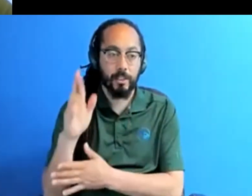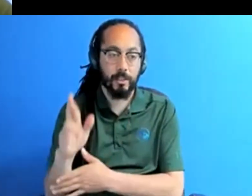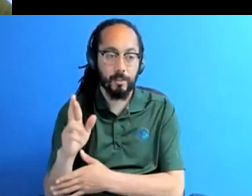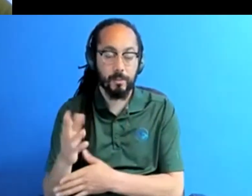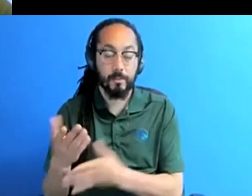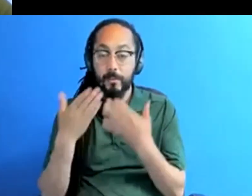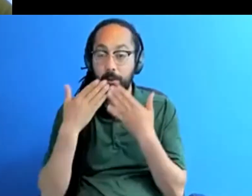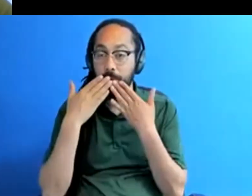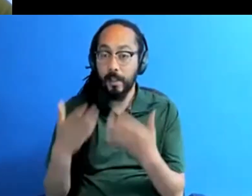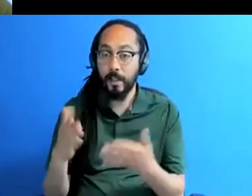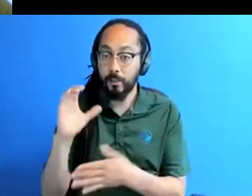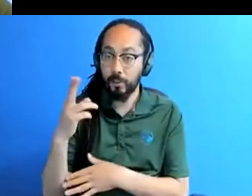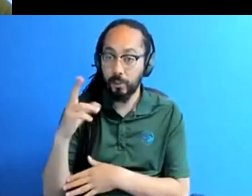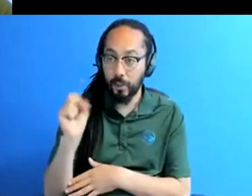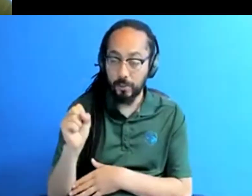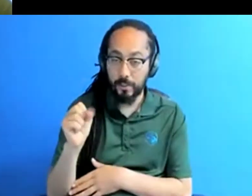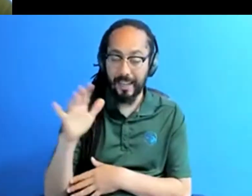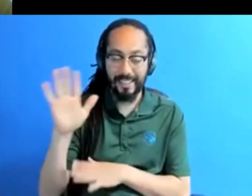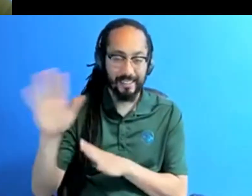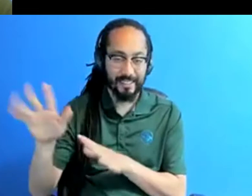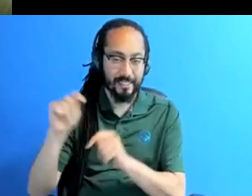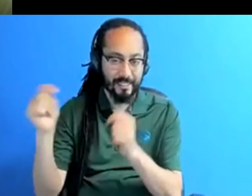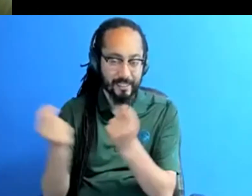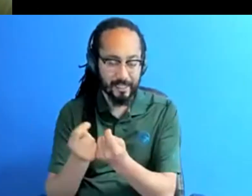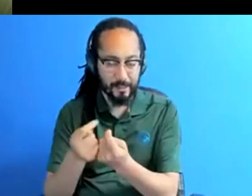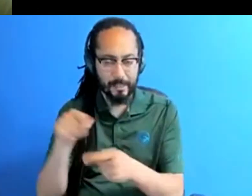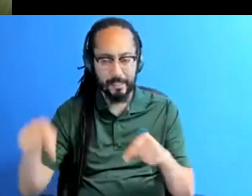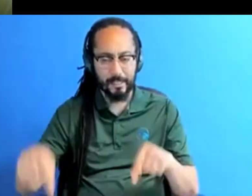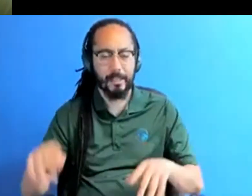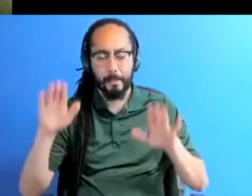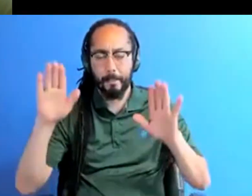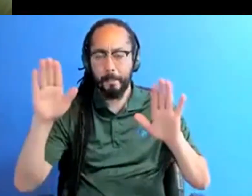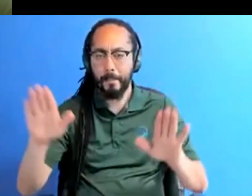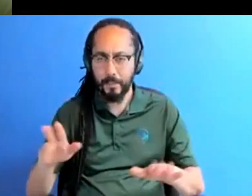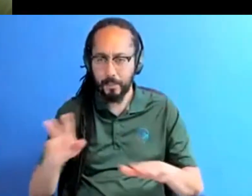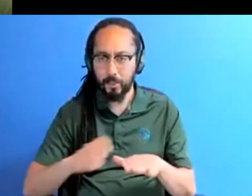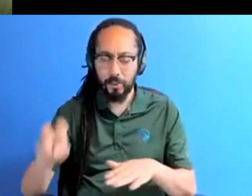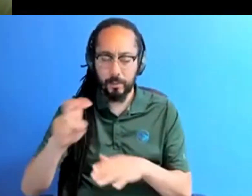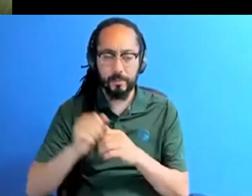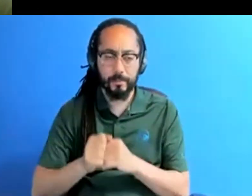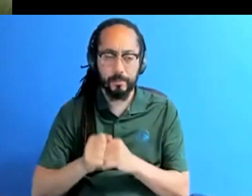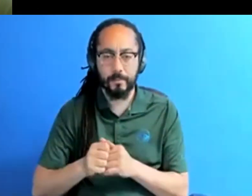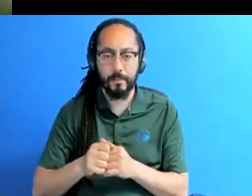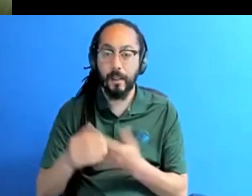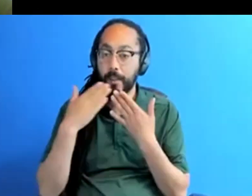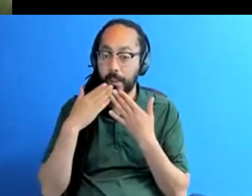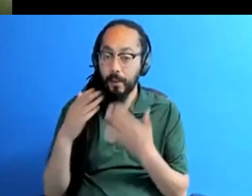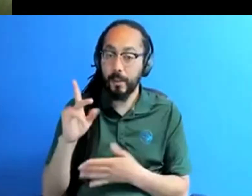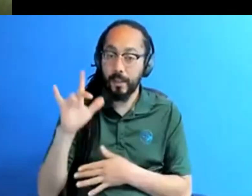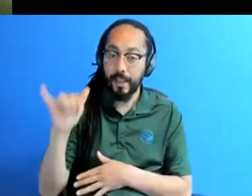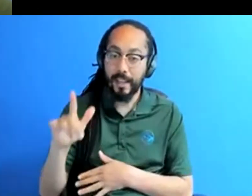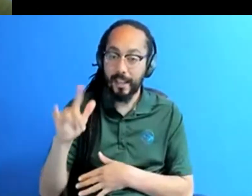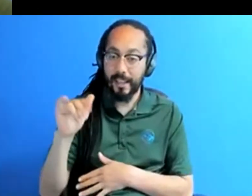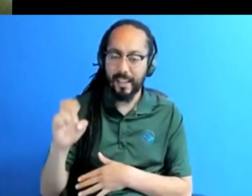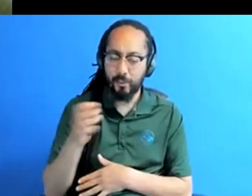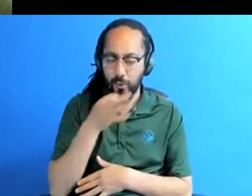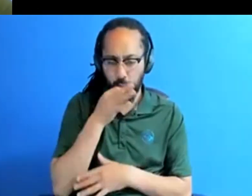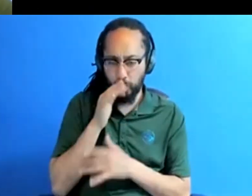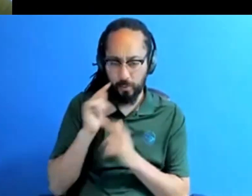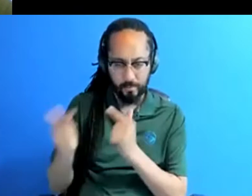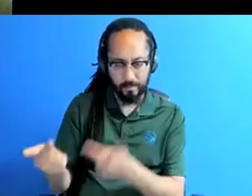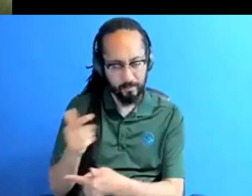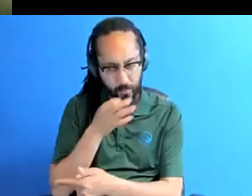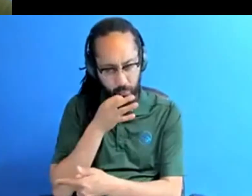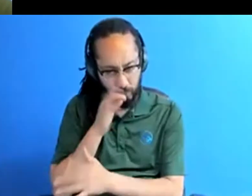CPAMO. This has been an amazing journey. I would like to thank Lynne Ashton, who I will throw to in a minute, to go through